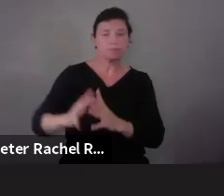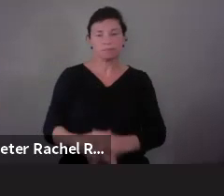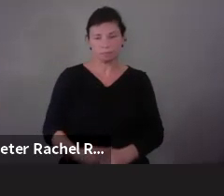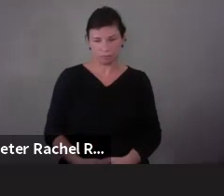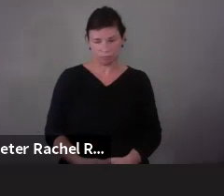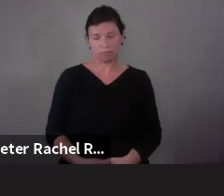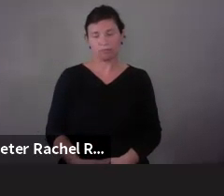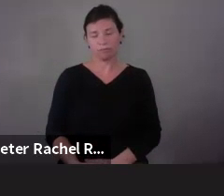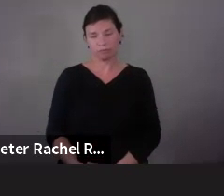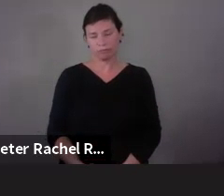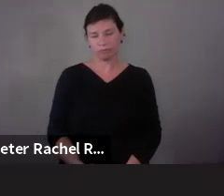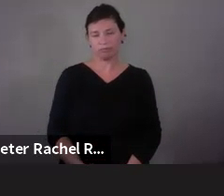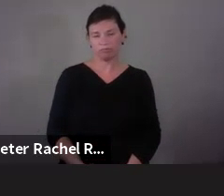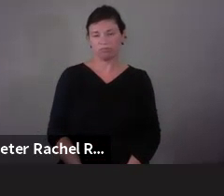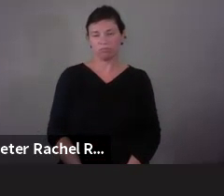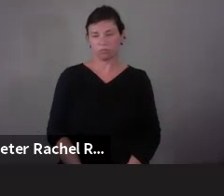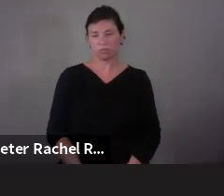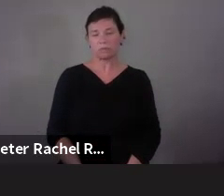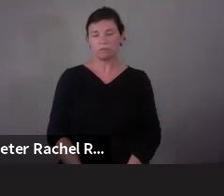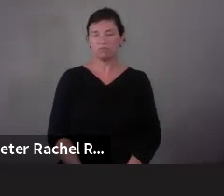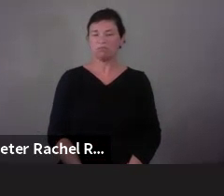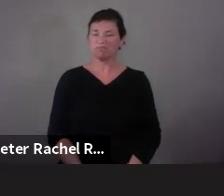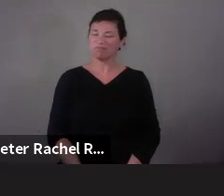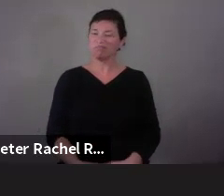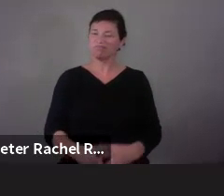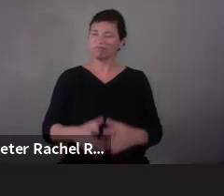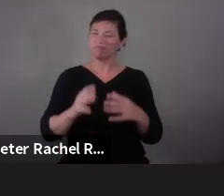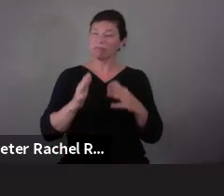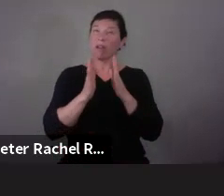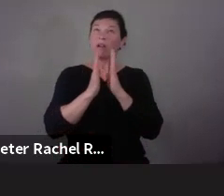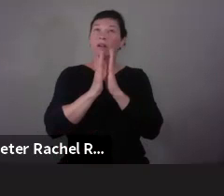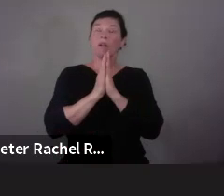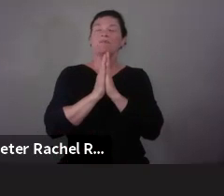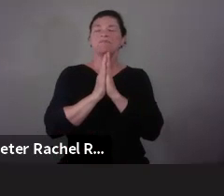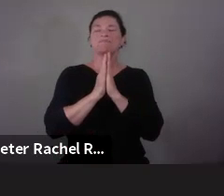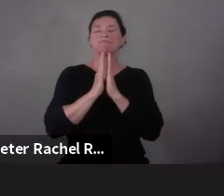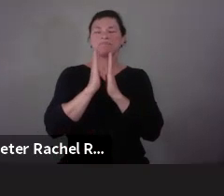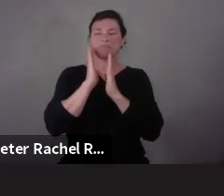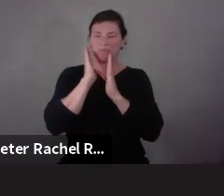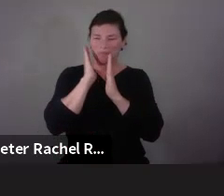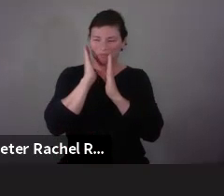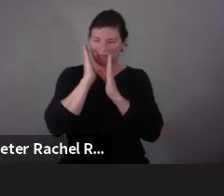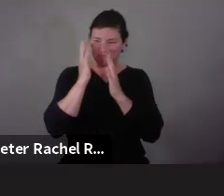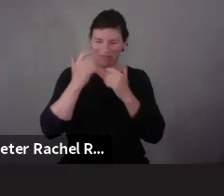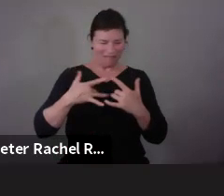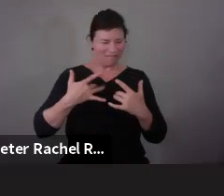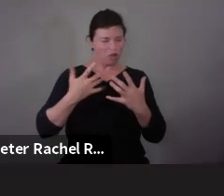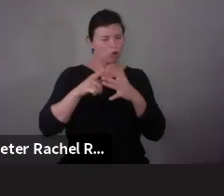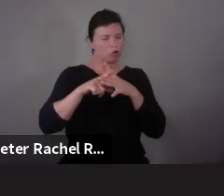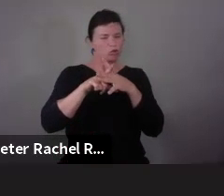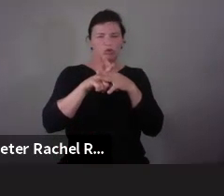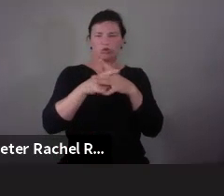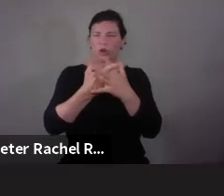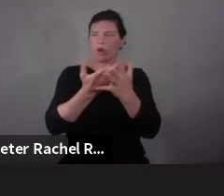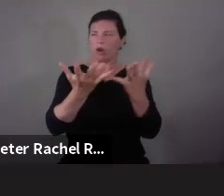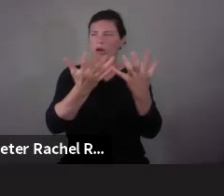And things start to fall in place after prayer. Like, I